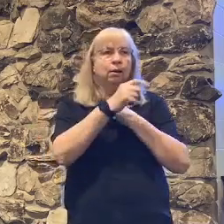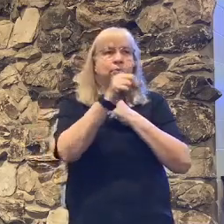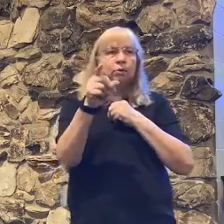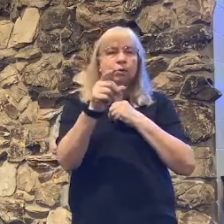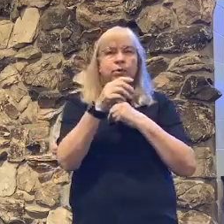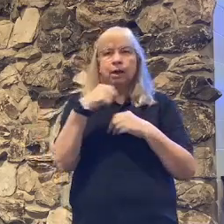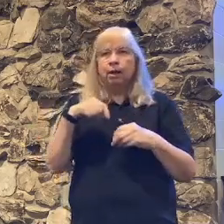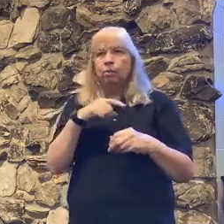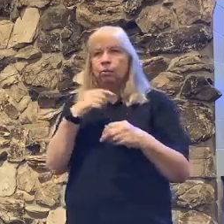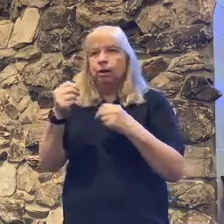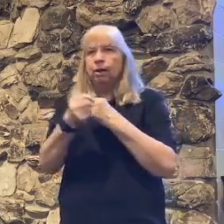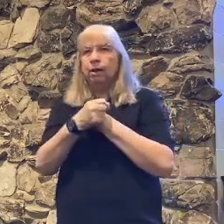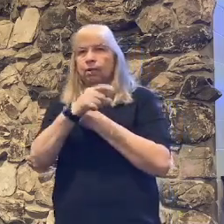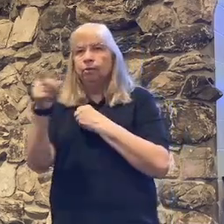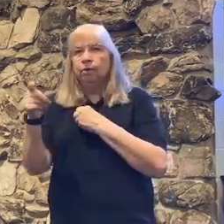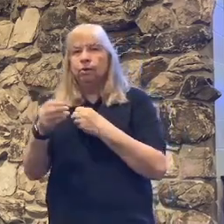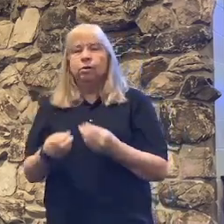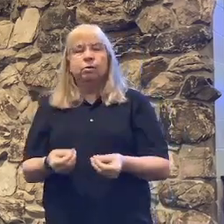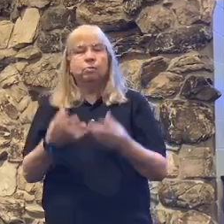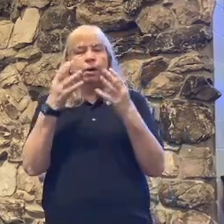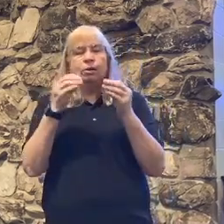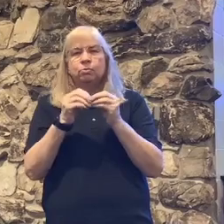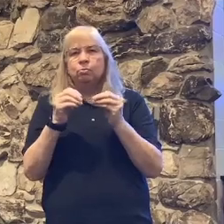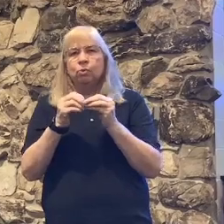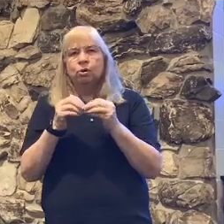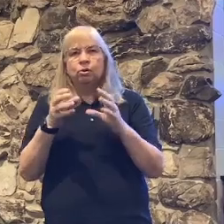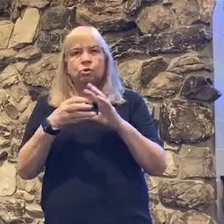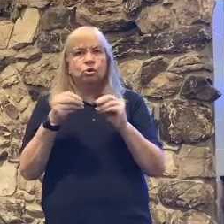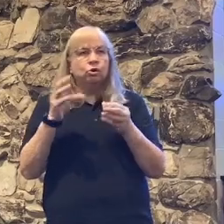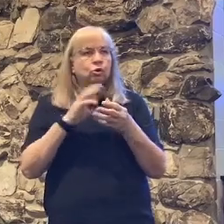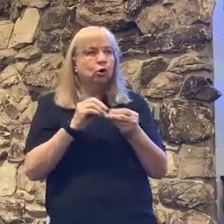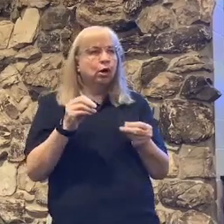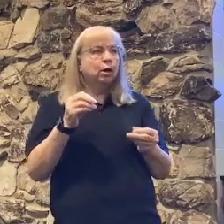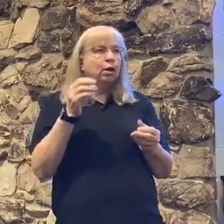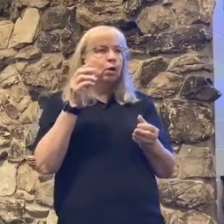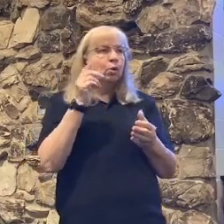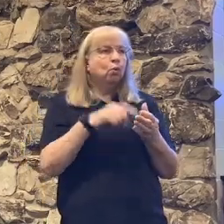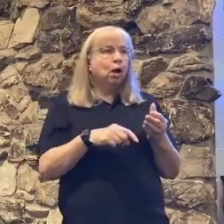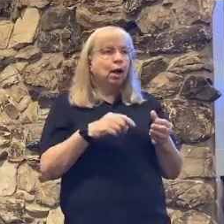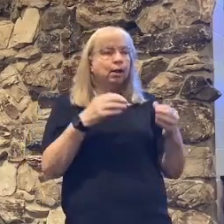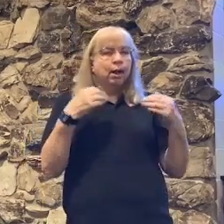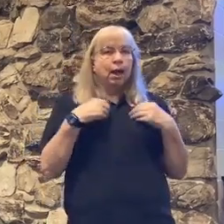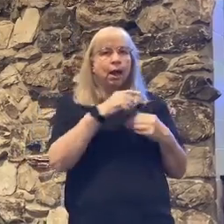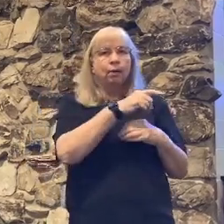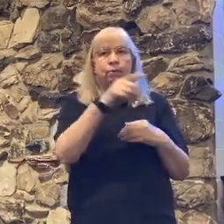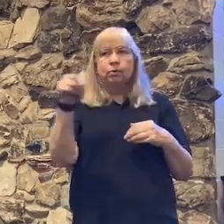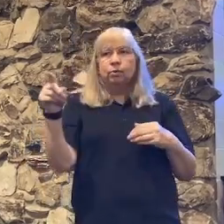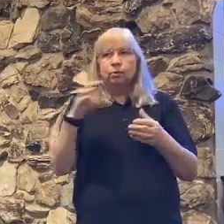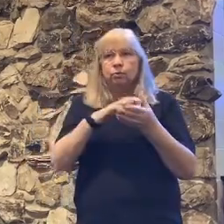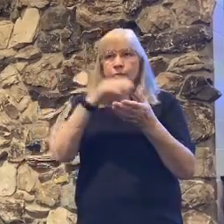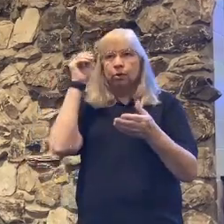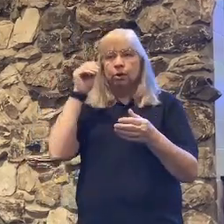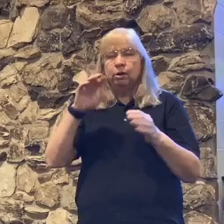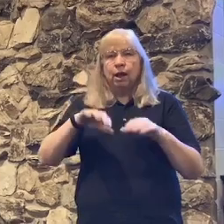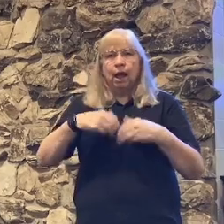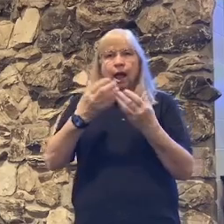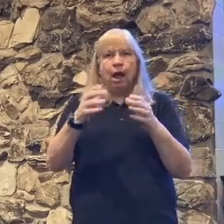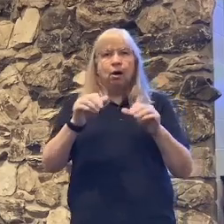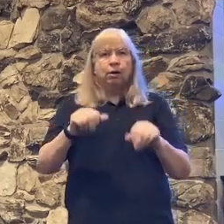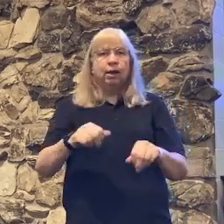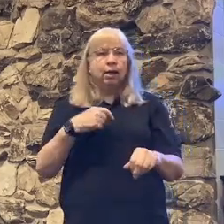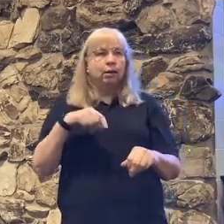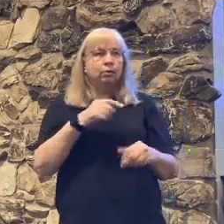more to the story. What is it to you as we need? How can we share it with the